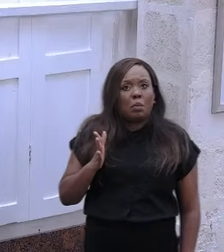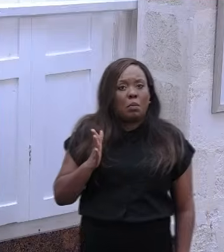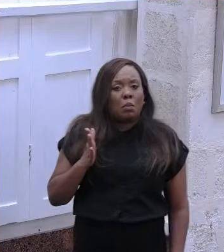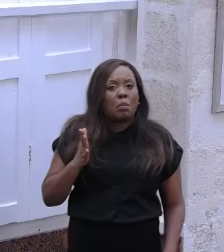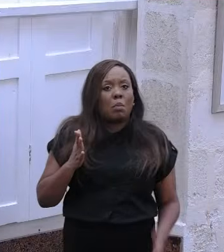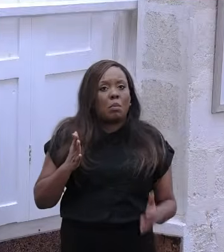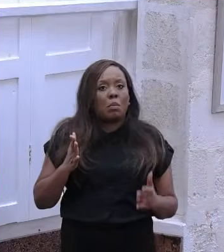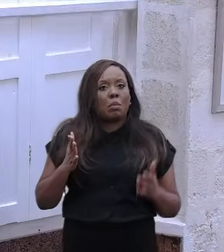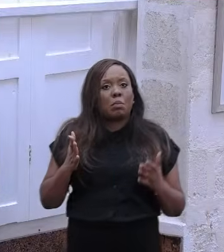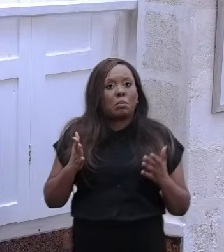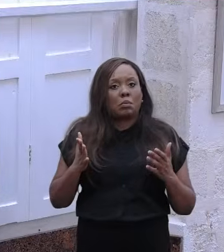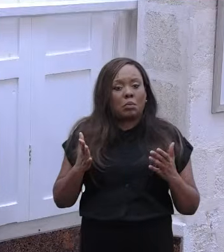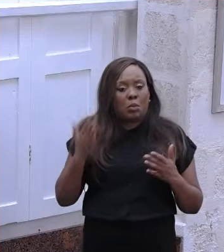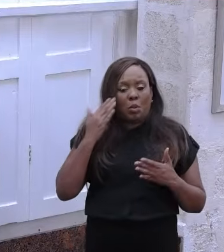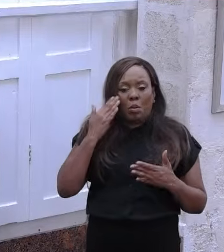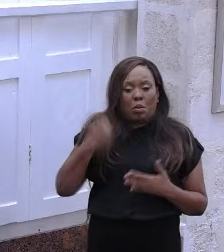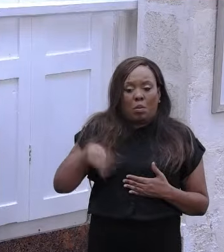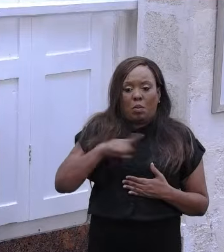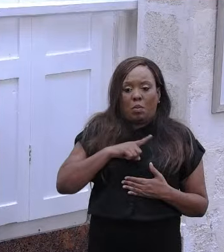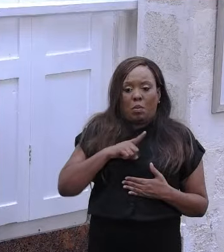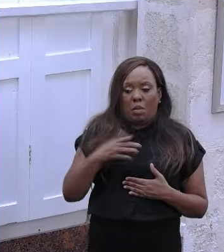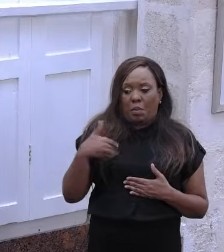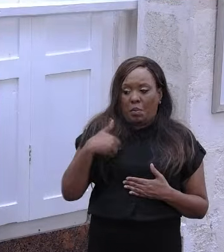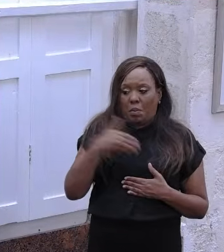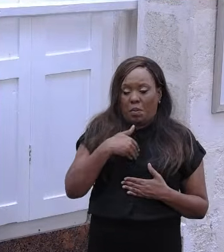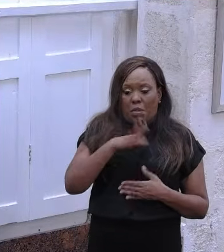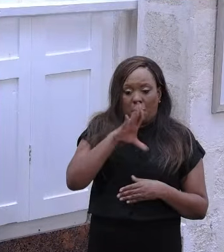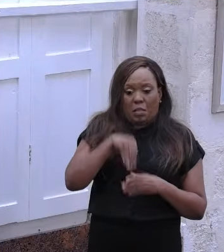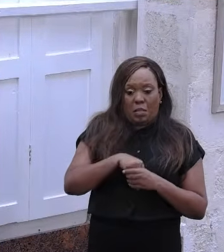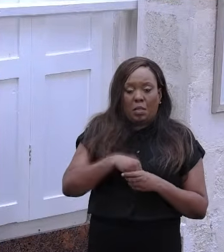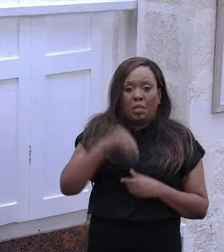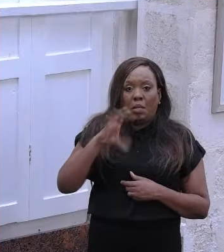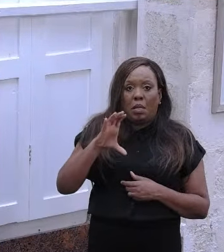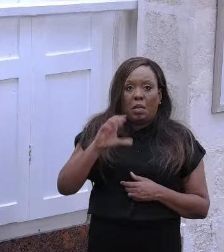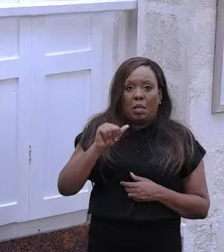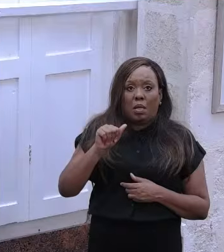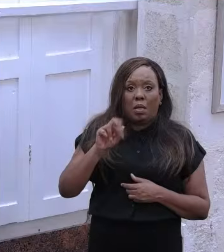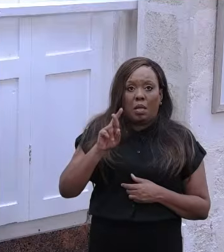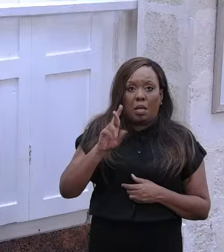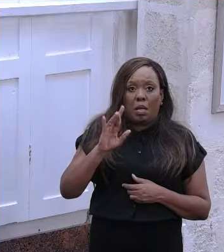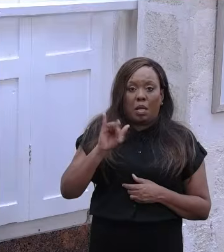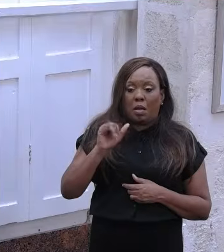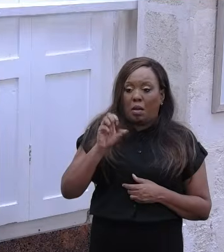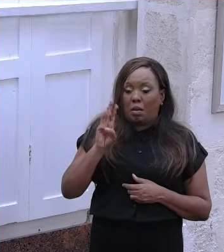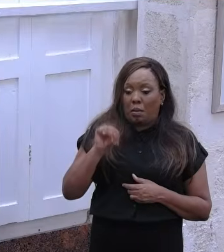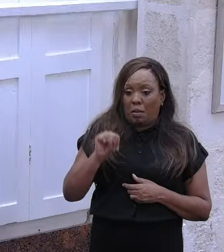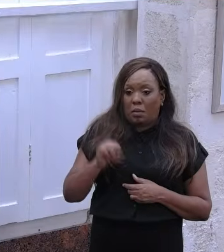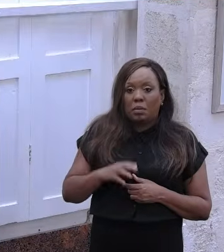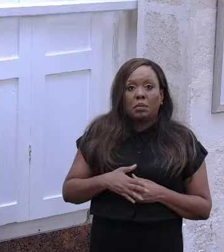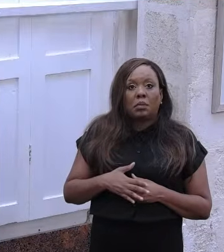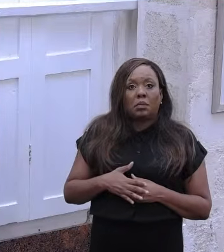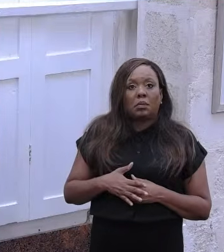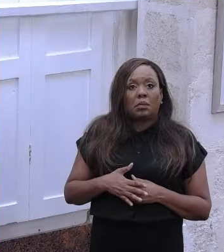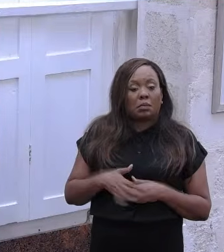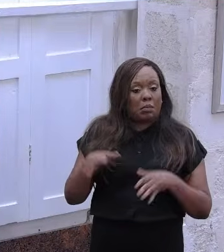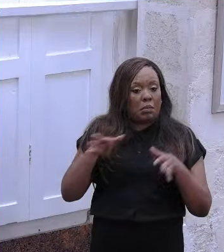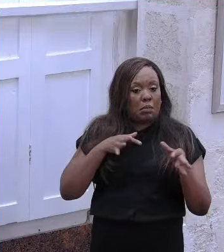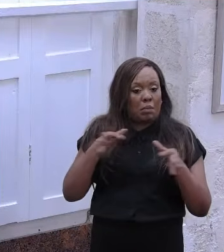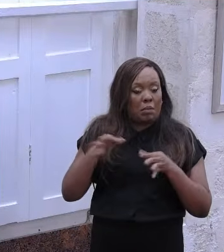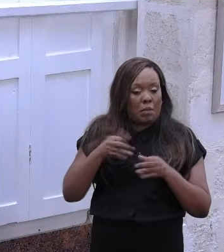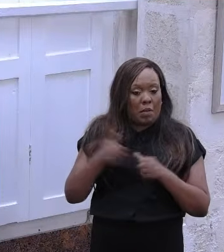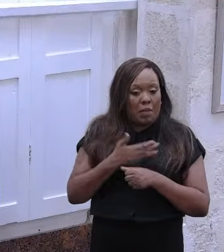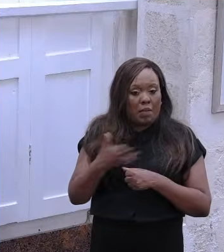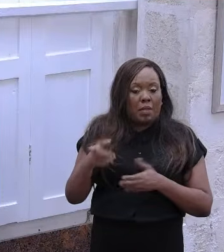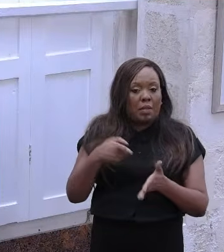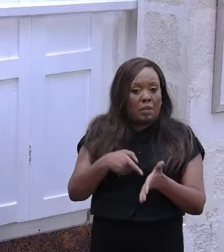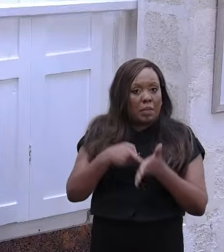because we are members of CARICOM. These provisions, I think, are consistent with what is required for us to